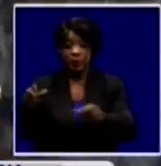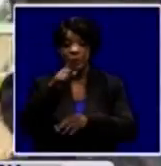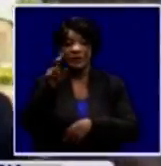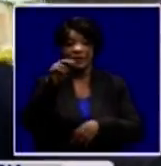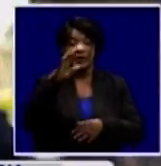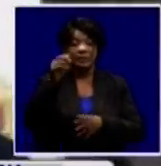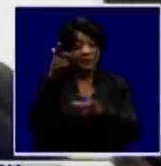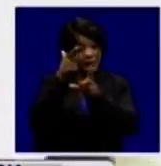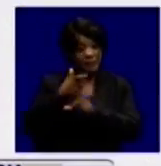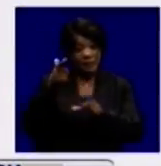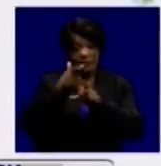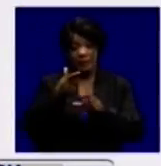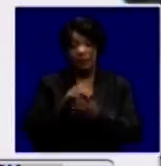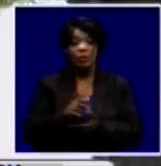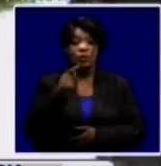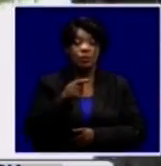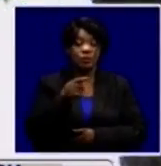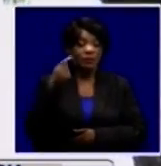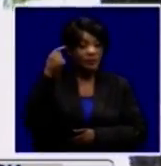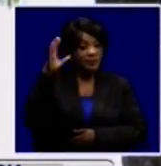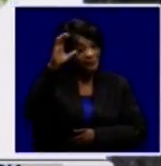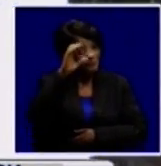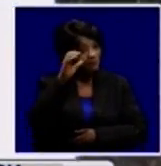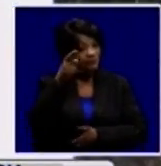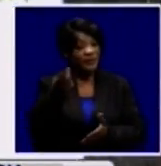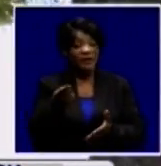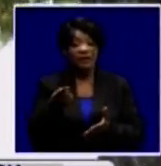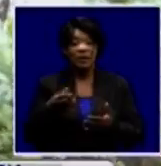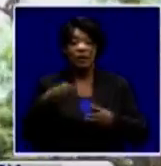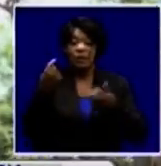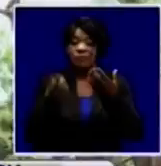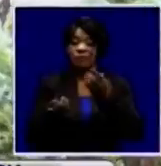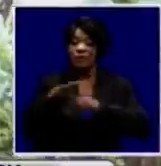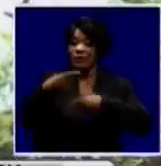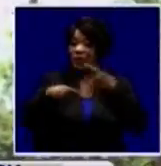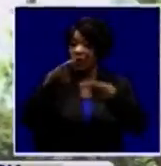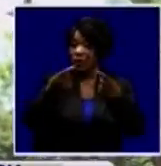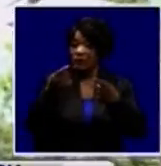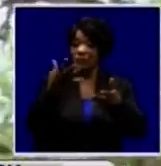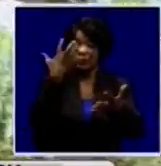Sinyangwe, who had earlier filmed the suspects as they were led back to the holding cell. But stop